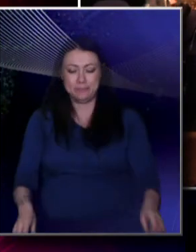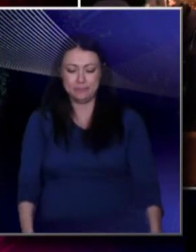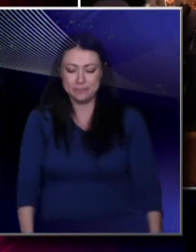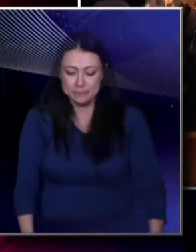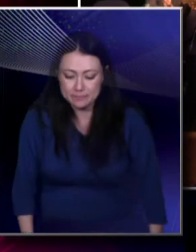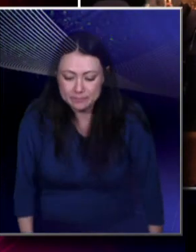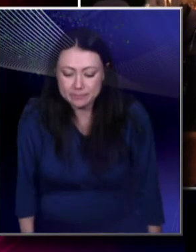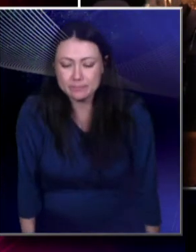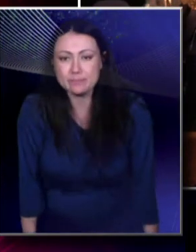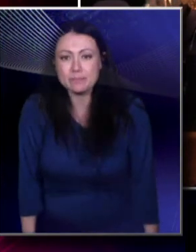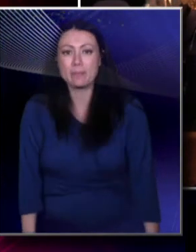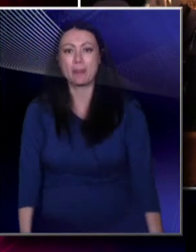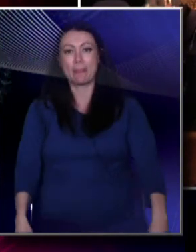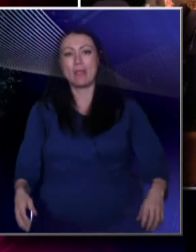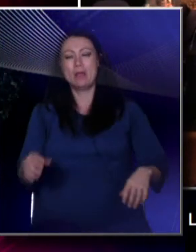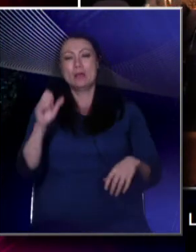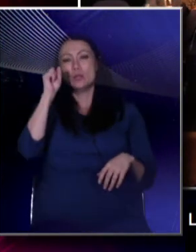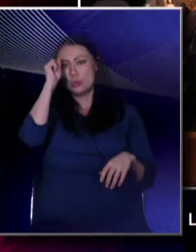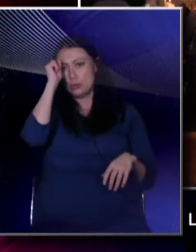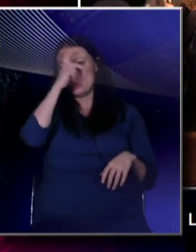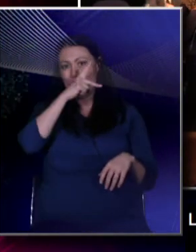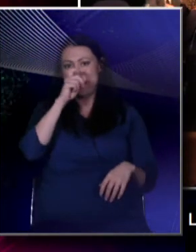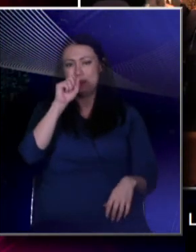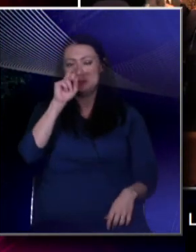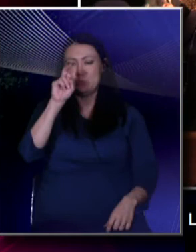like to add, just looking at the survey here,